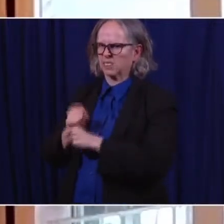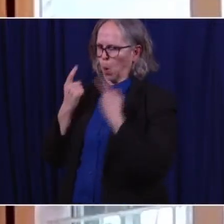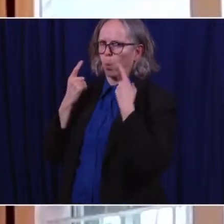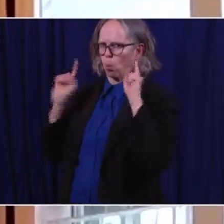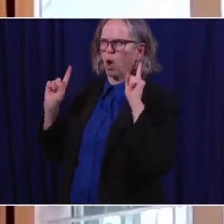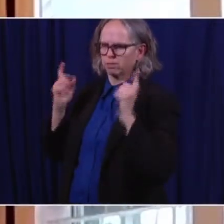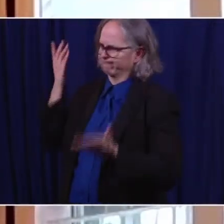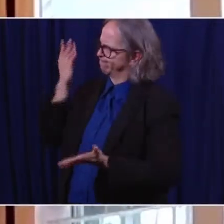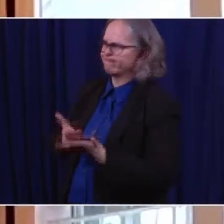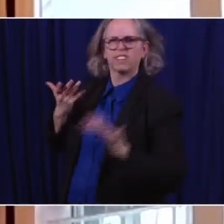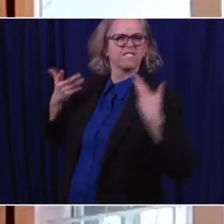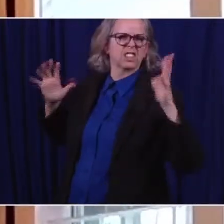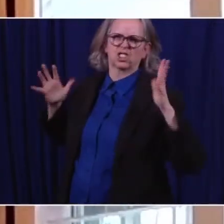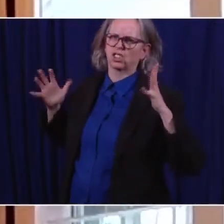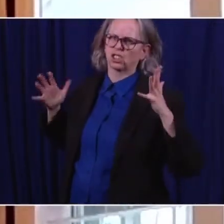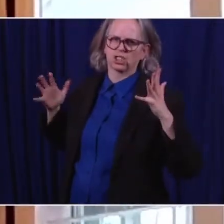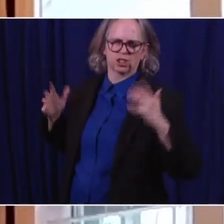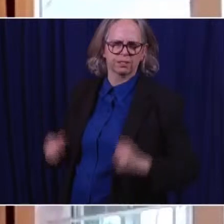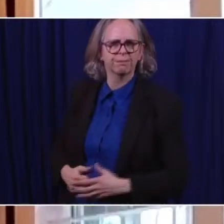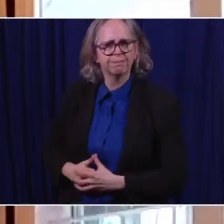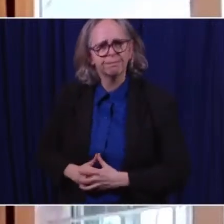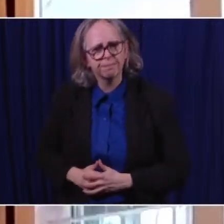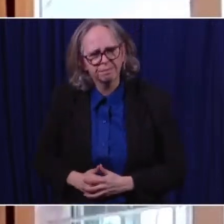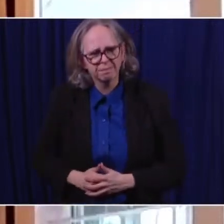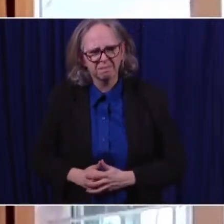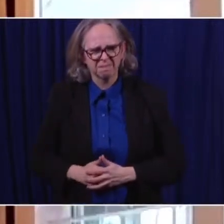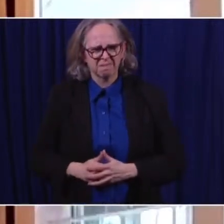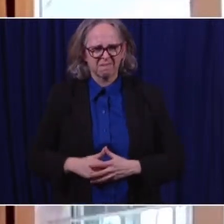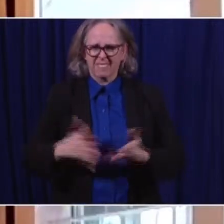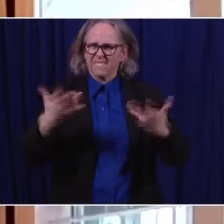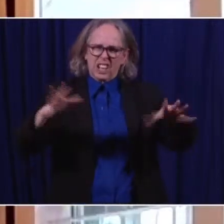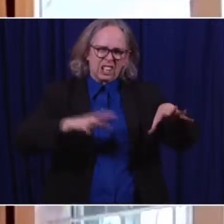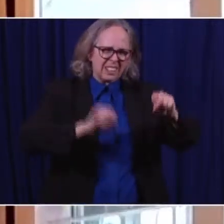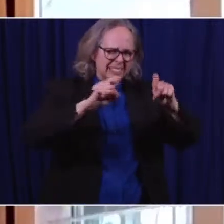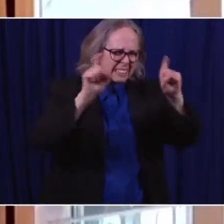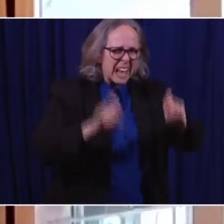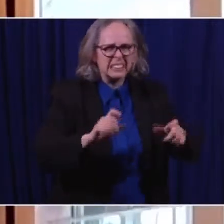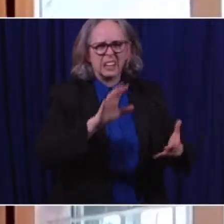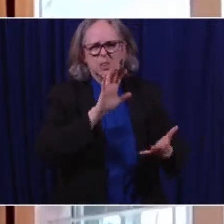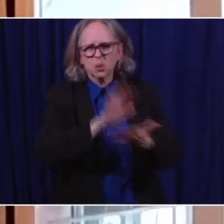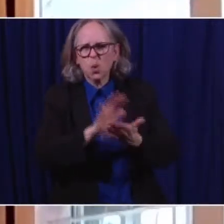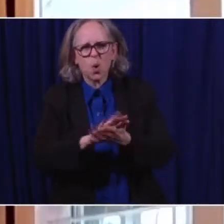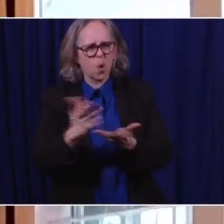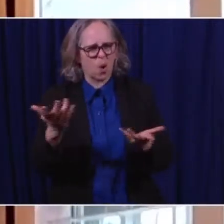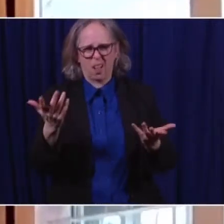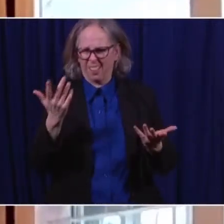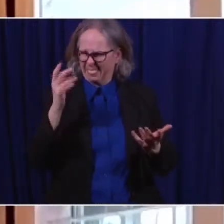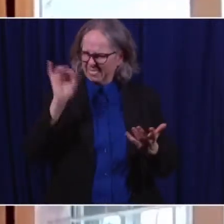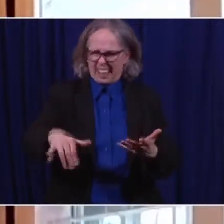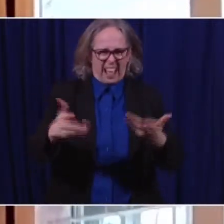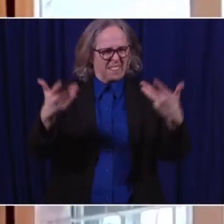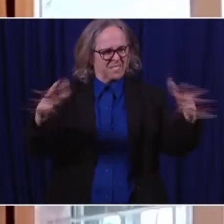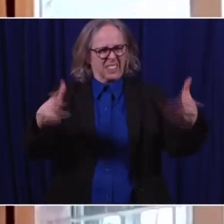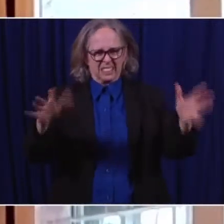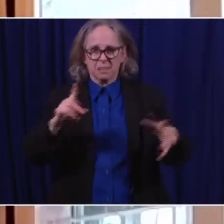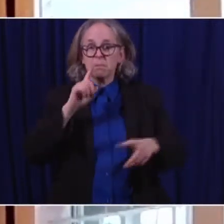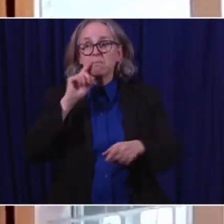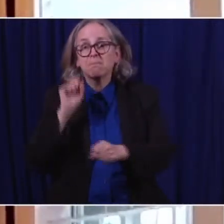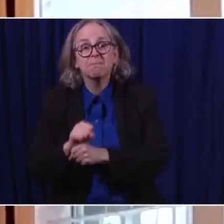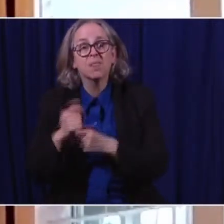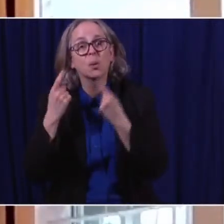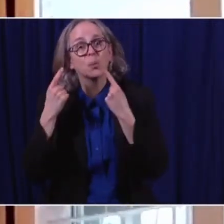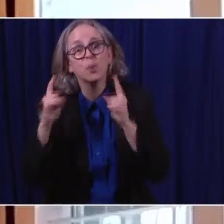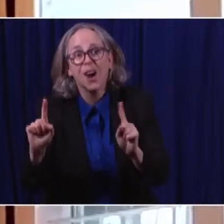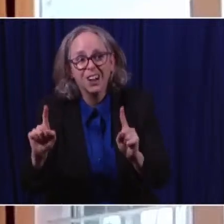schools COVID evaluation demonstrated, reinforced, and again has been further reinforced in school settings in other